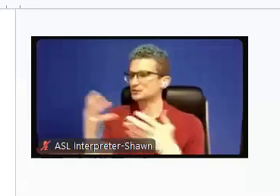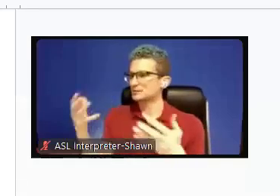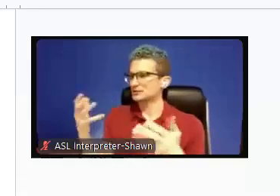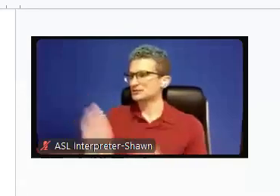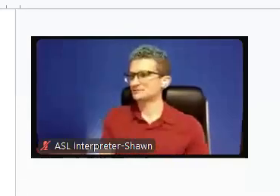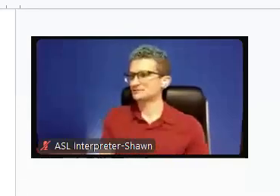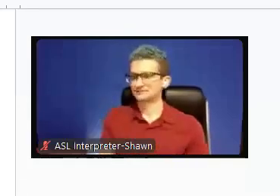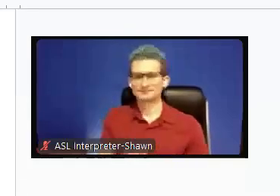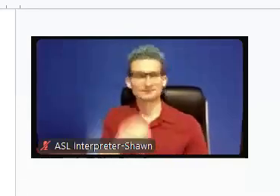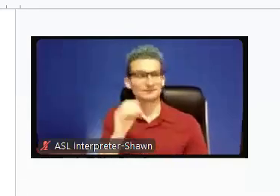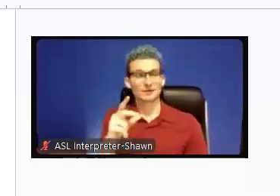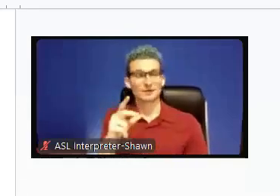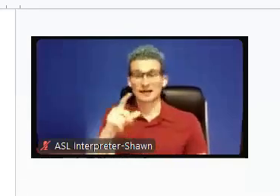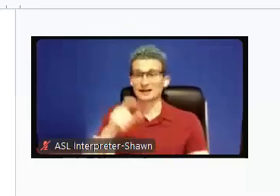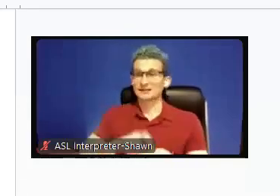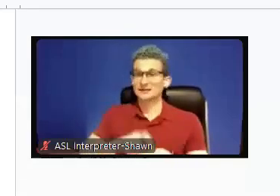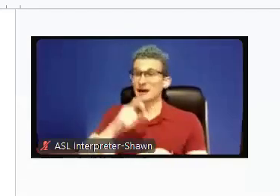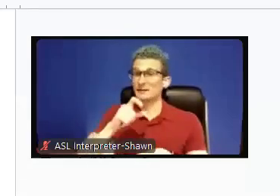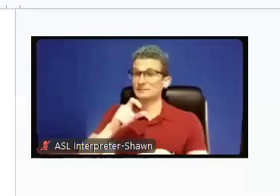we are at time.